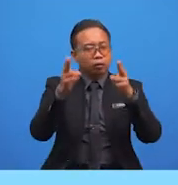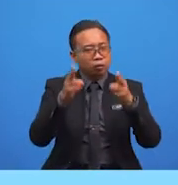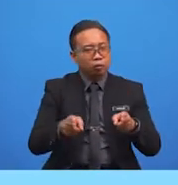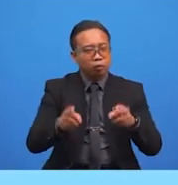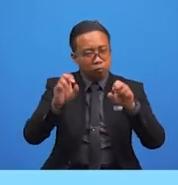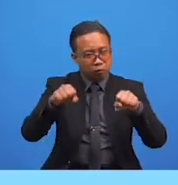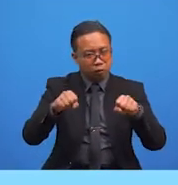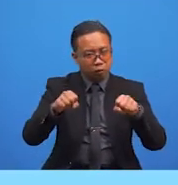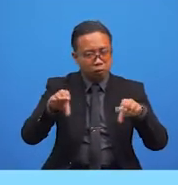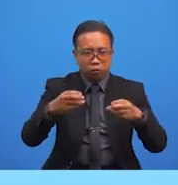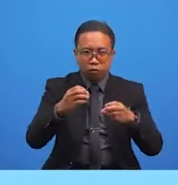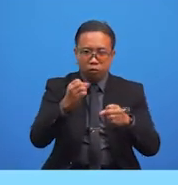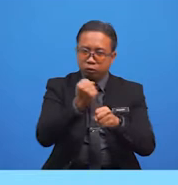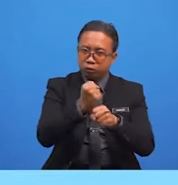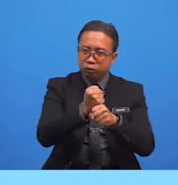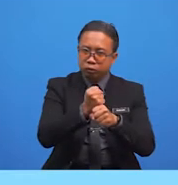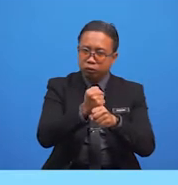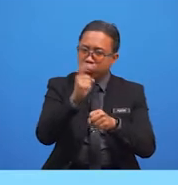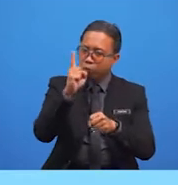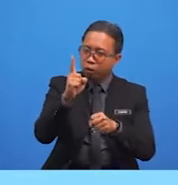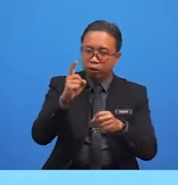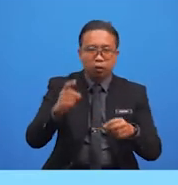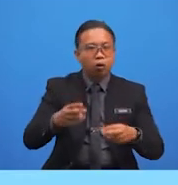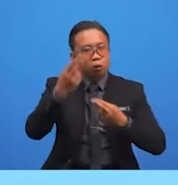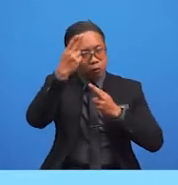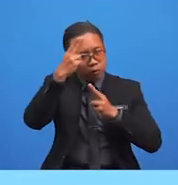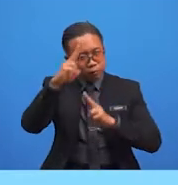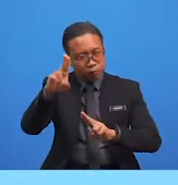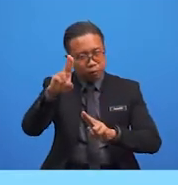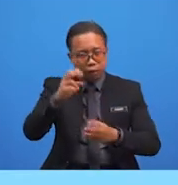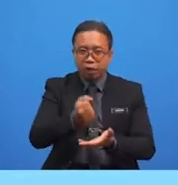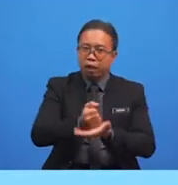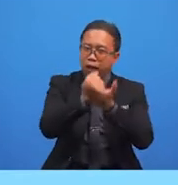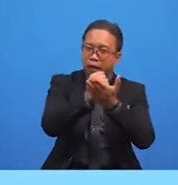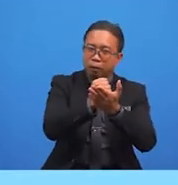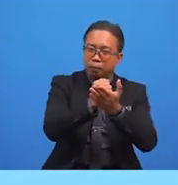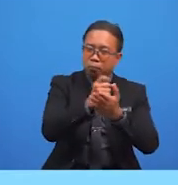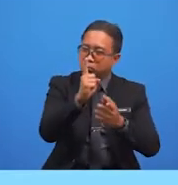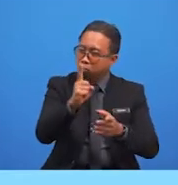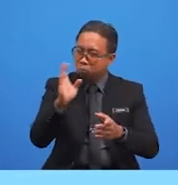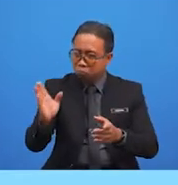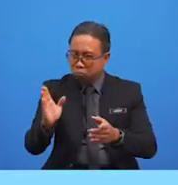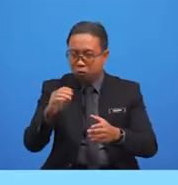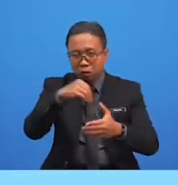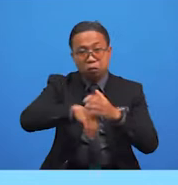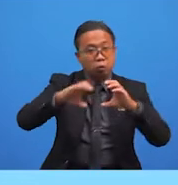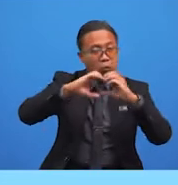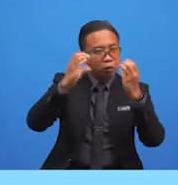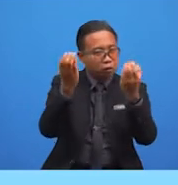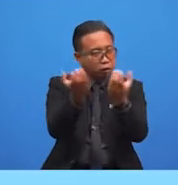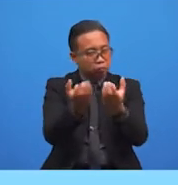Humans can work together, respect one another, and help each other in the community.